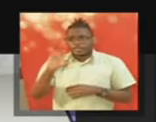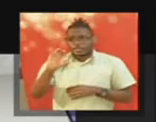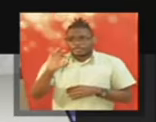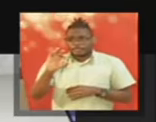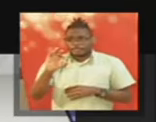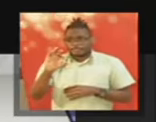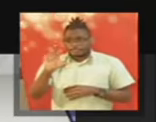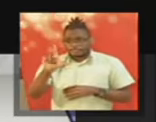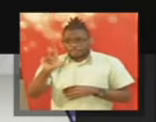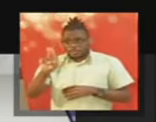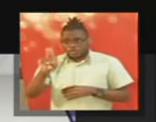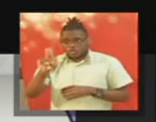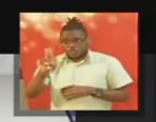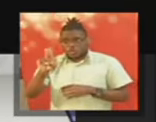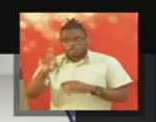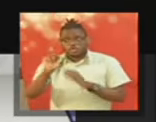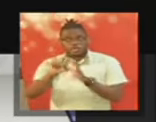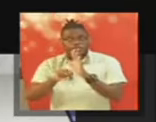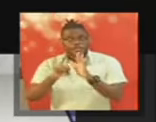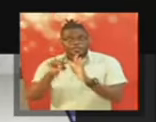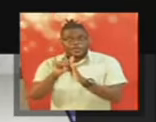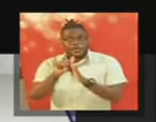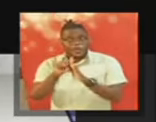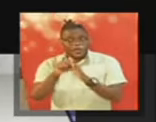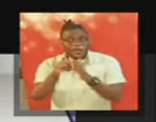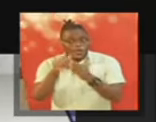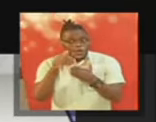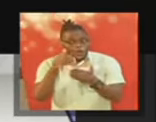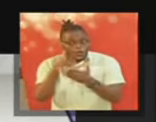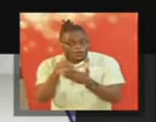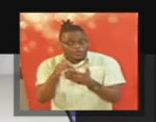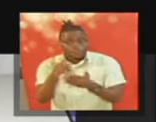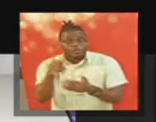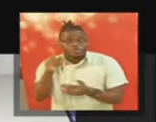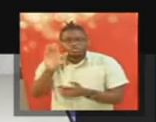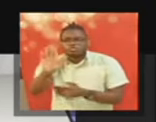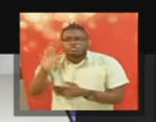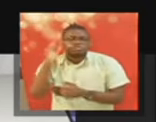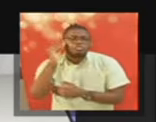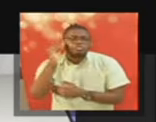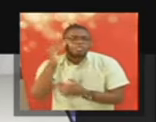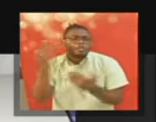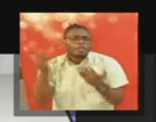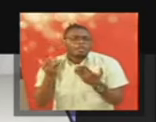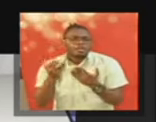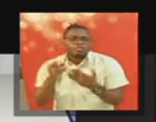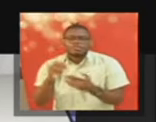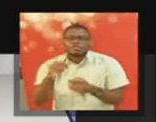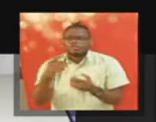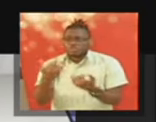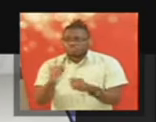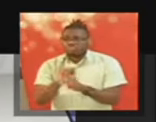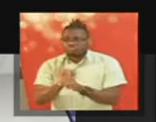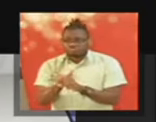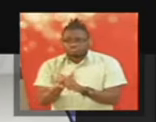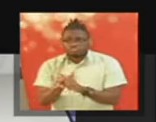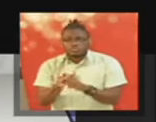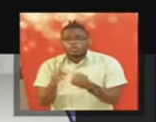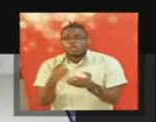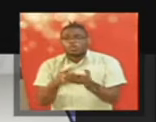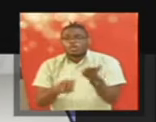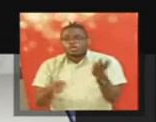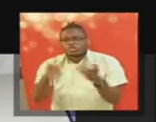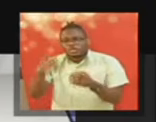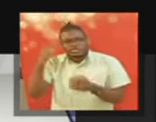your experience and with taking into account our current fight against COVID-19, what do you predict that season would look